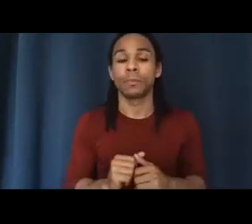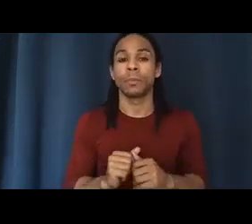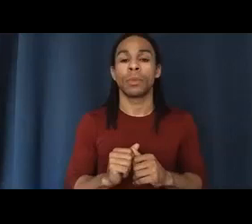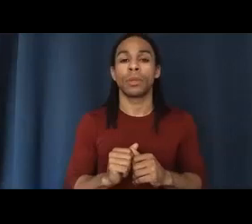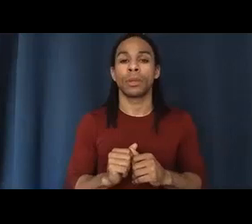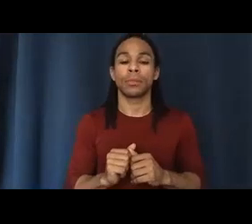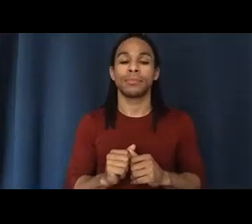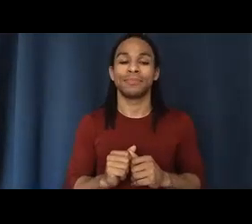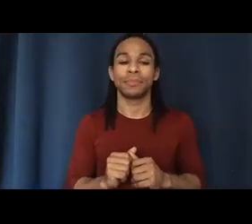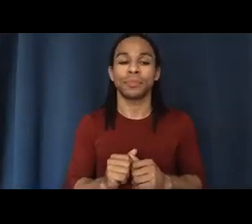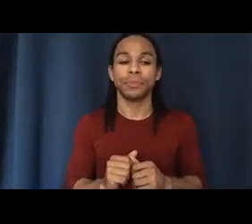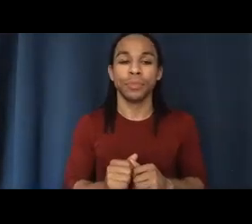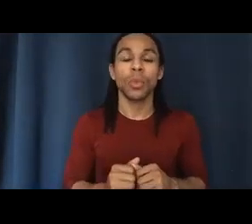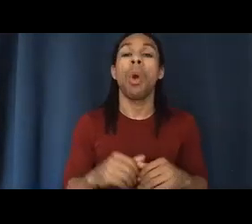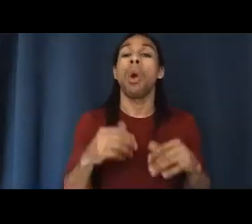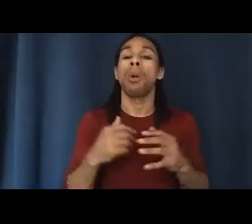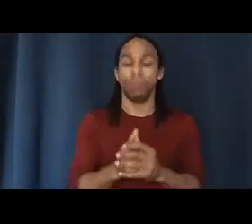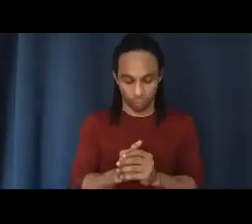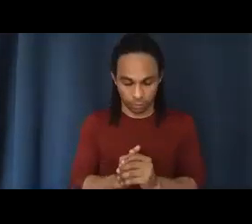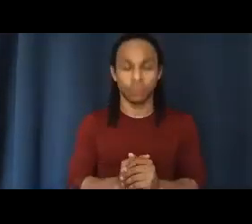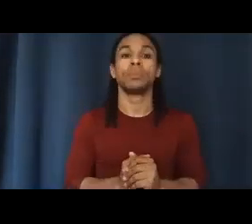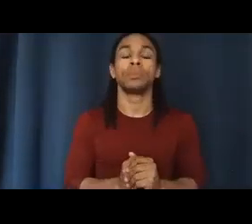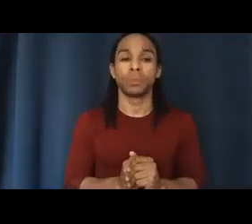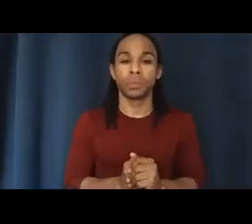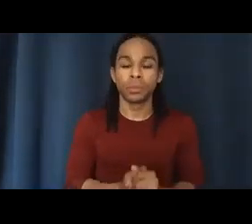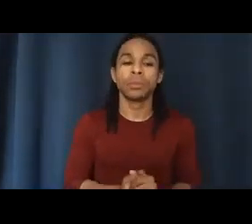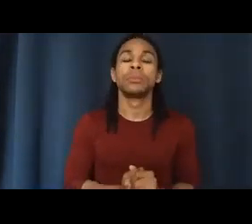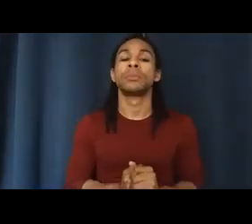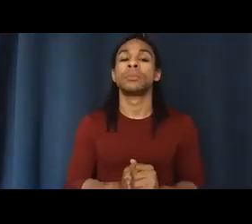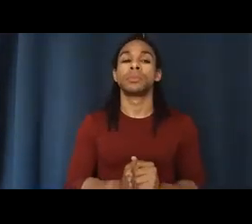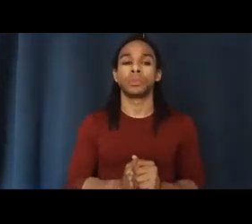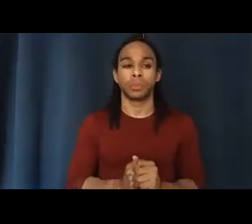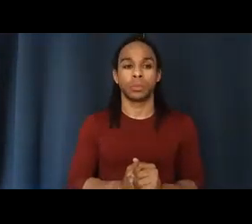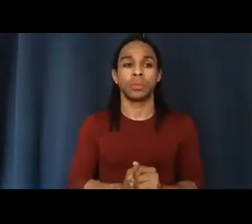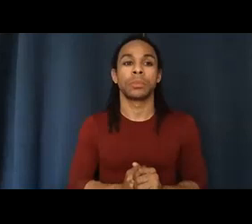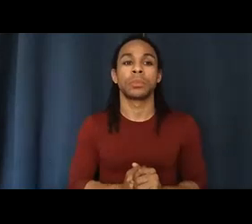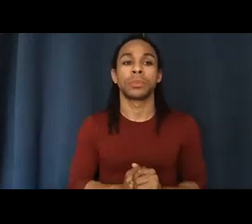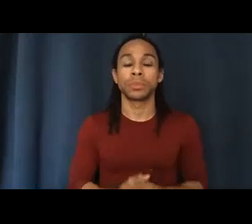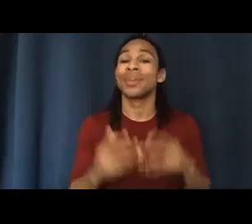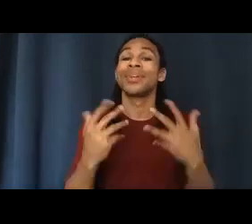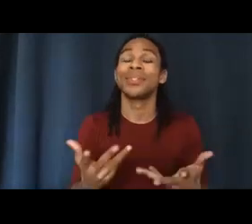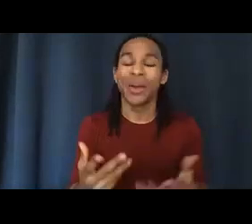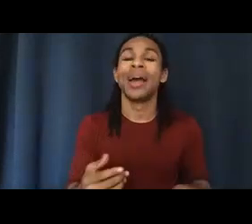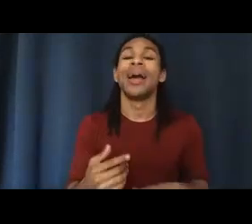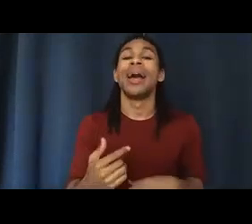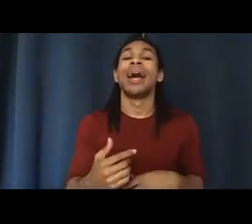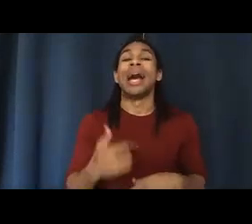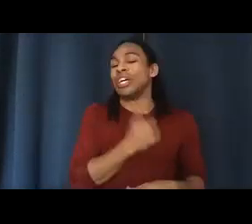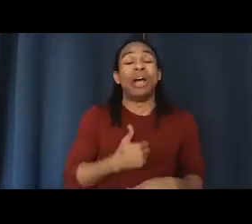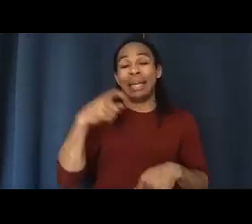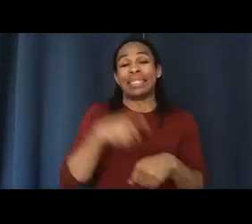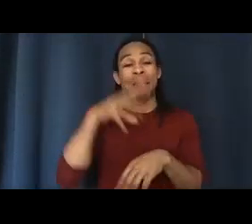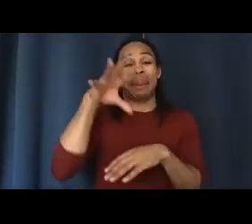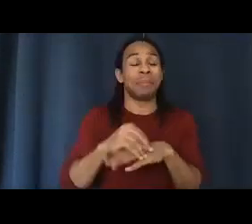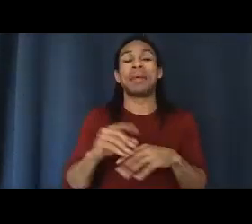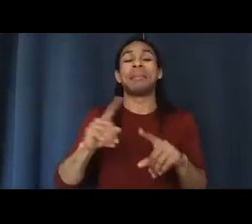Okay, just to wrap up, I'd like to say that I won't have enough time. I'd like to bring other information, but